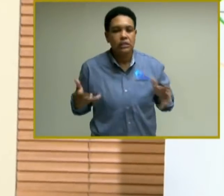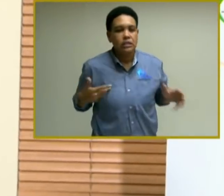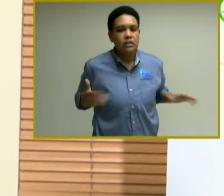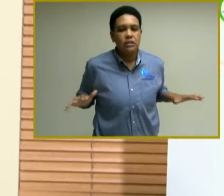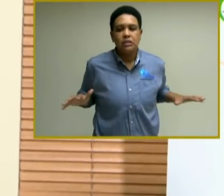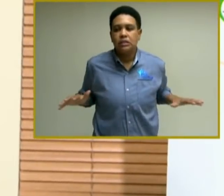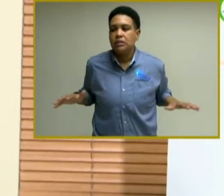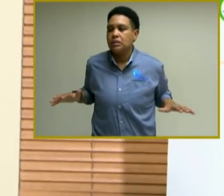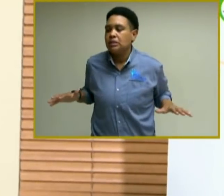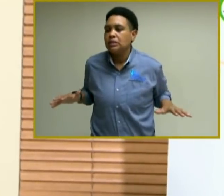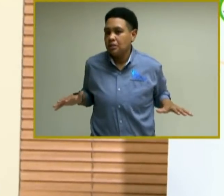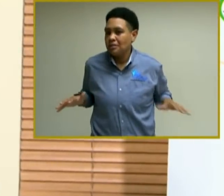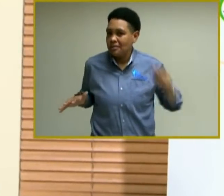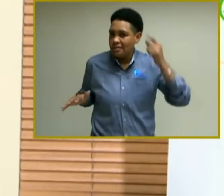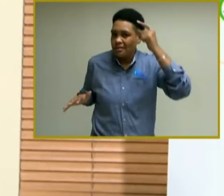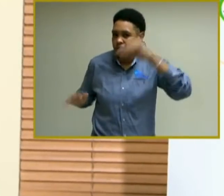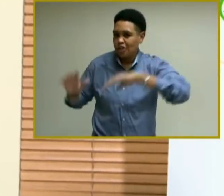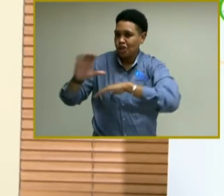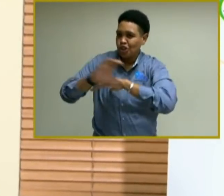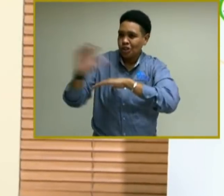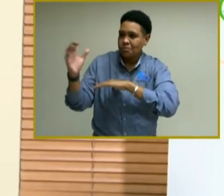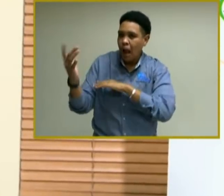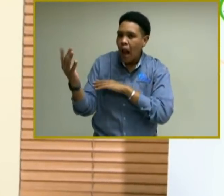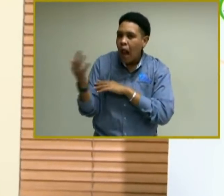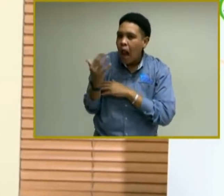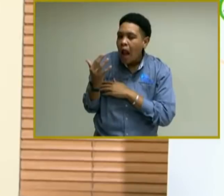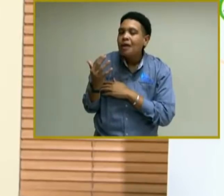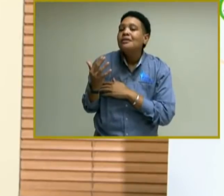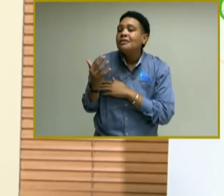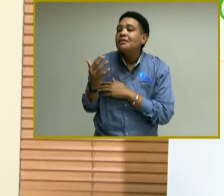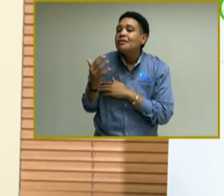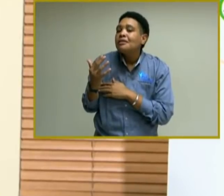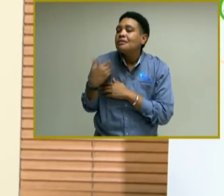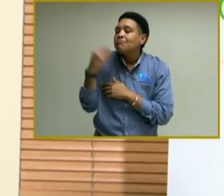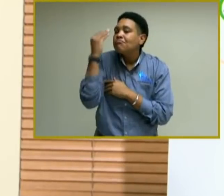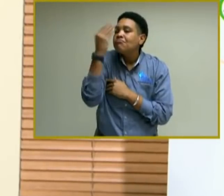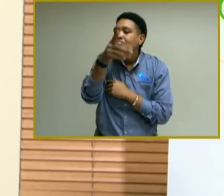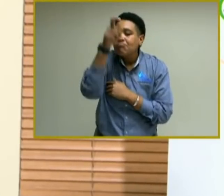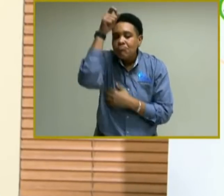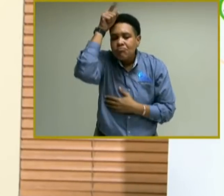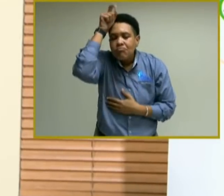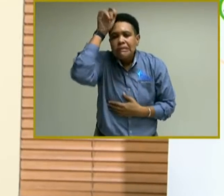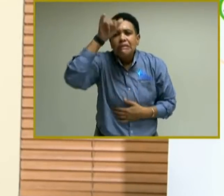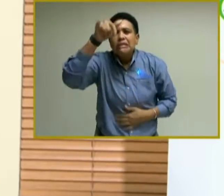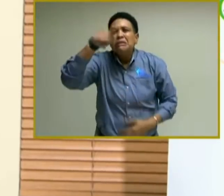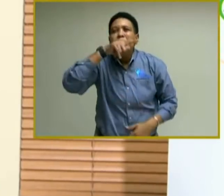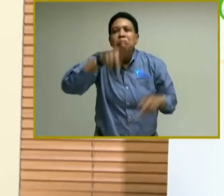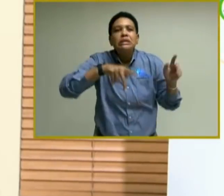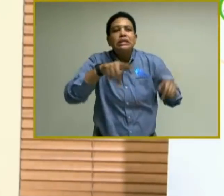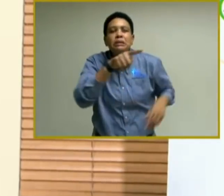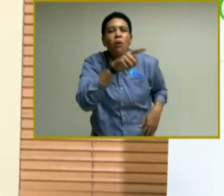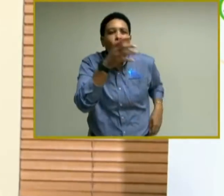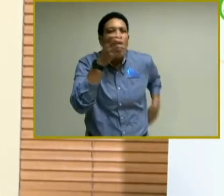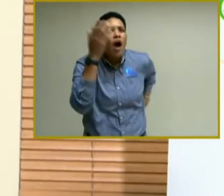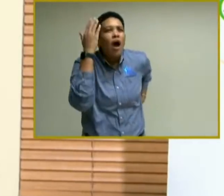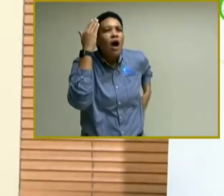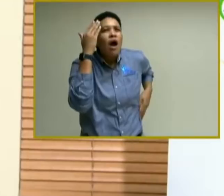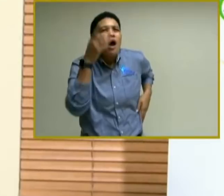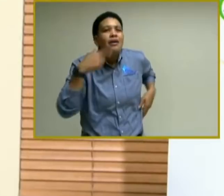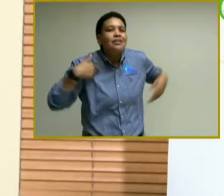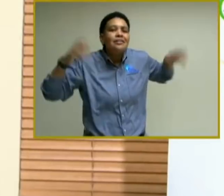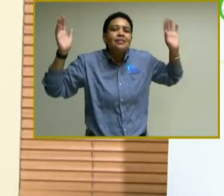pandemic. Now with Christmas approaching, I can well understand our people wanting to let